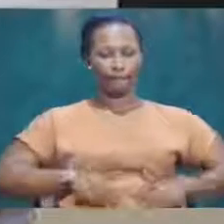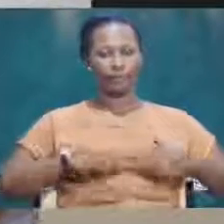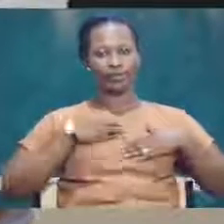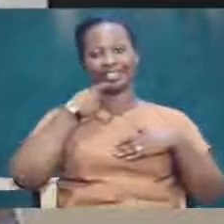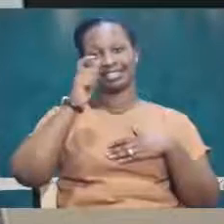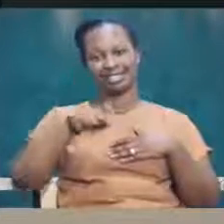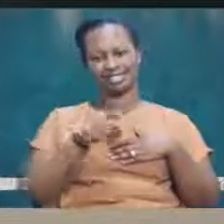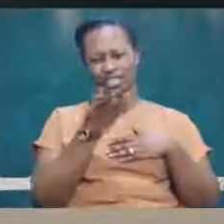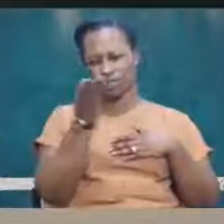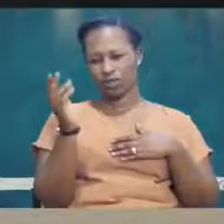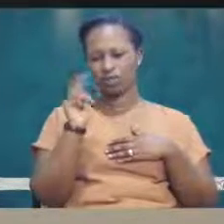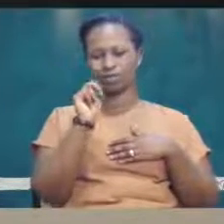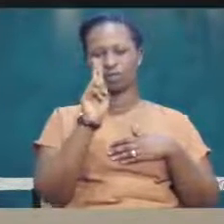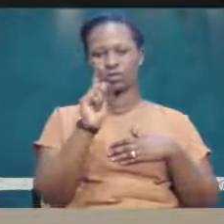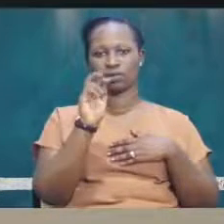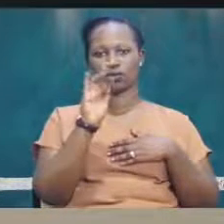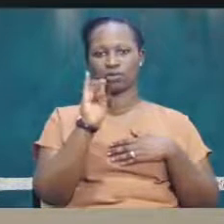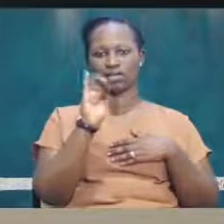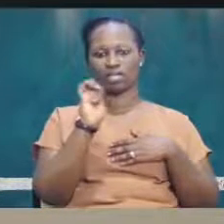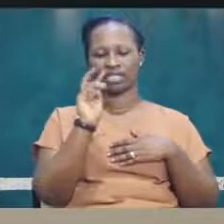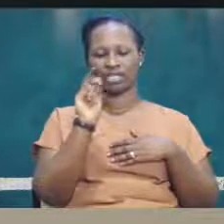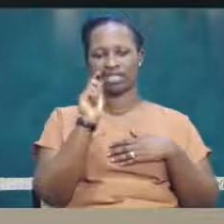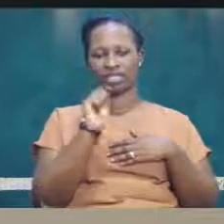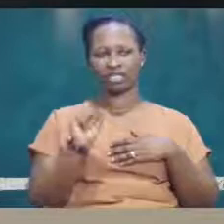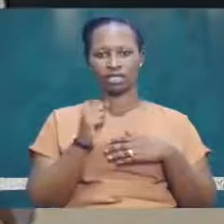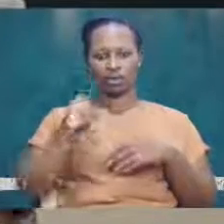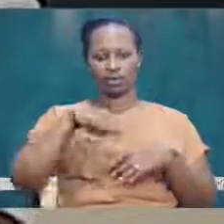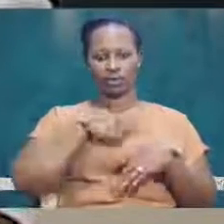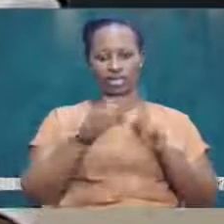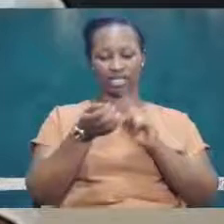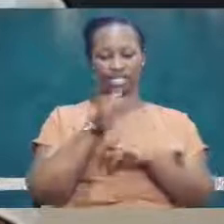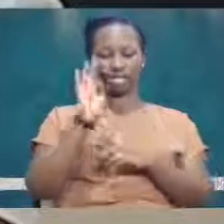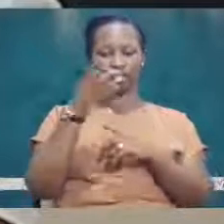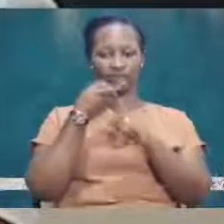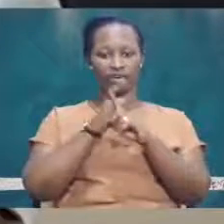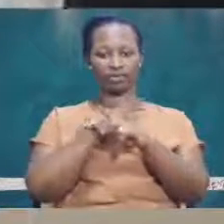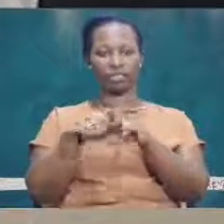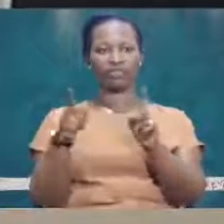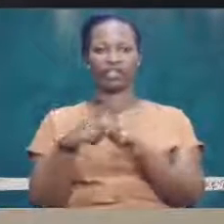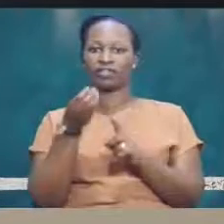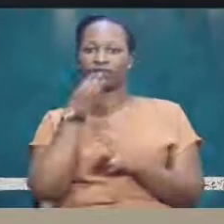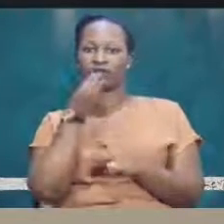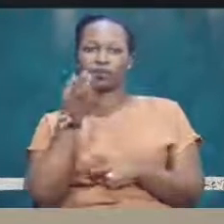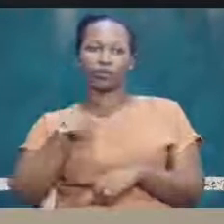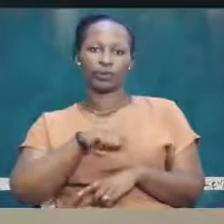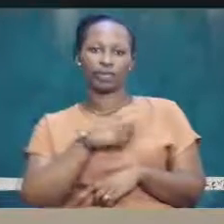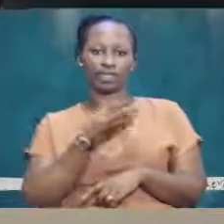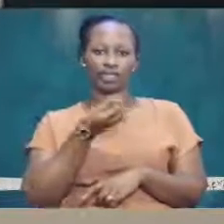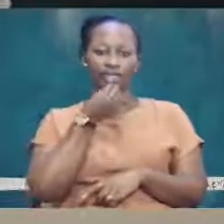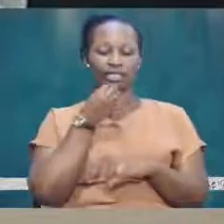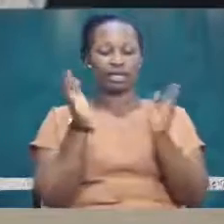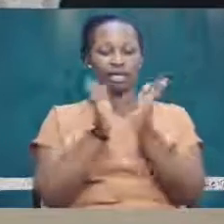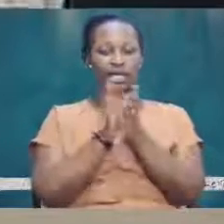Those nutrients, we get them from different foods we eat, and they have